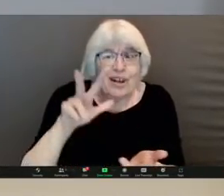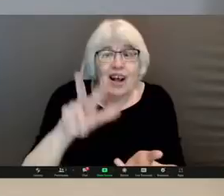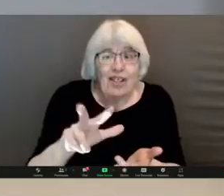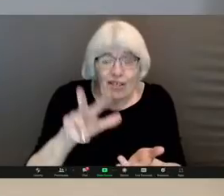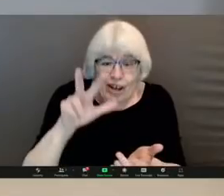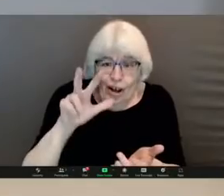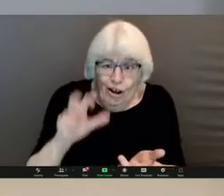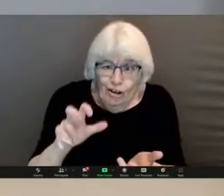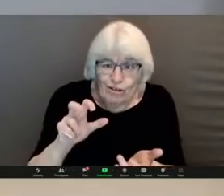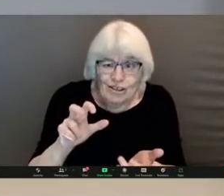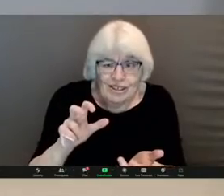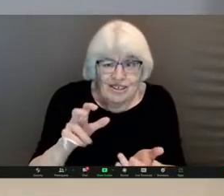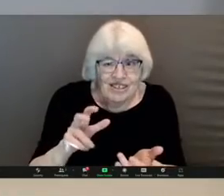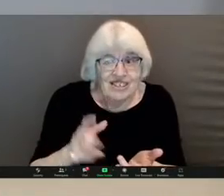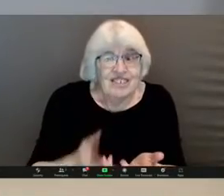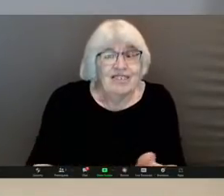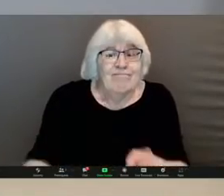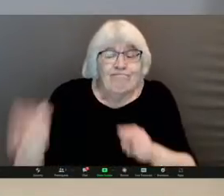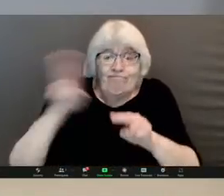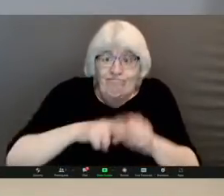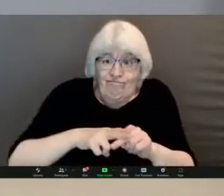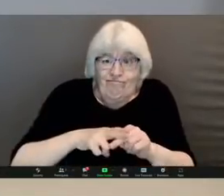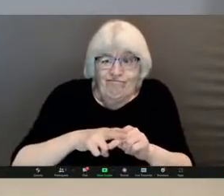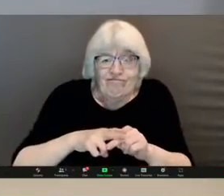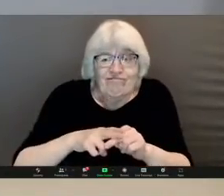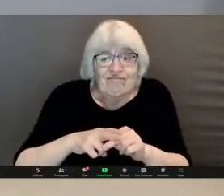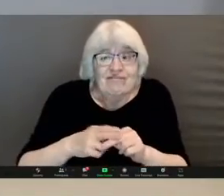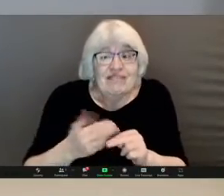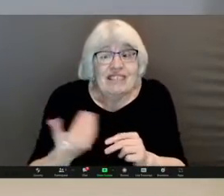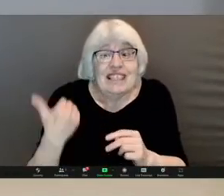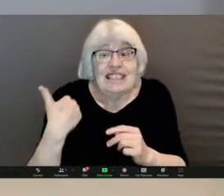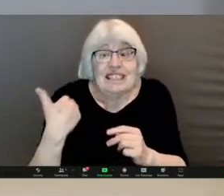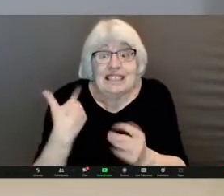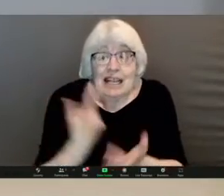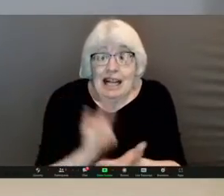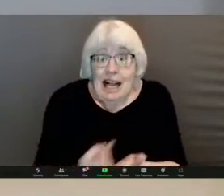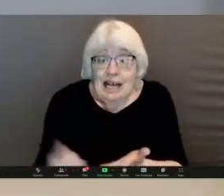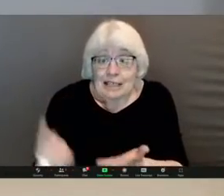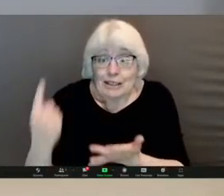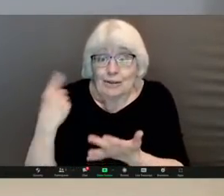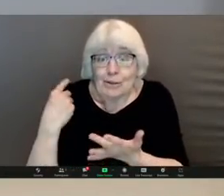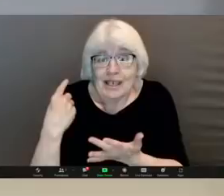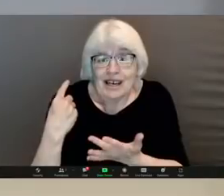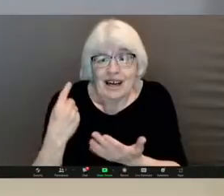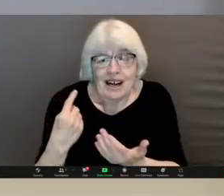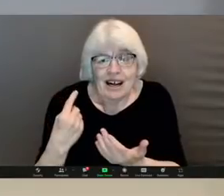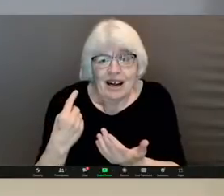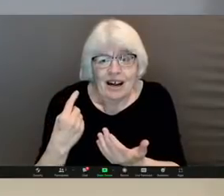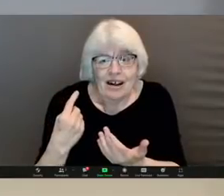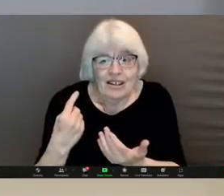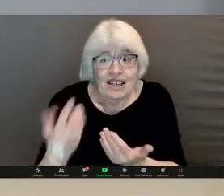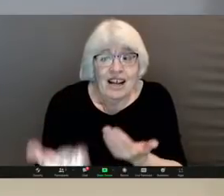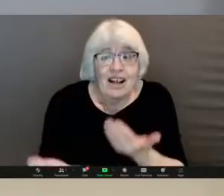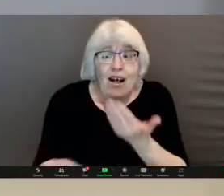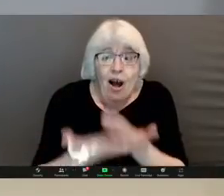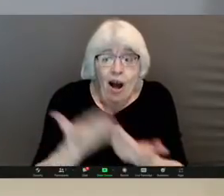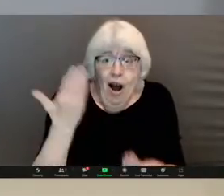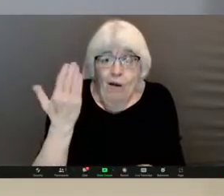the last week, we did almost 14,000 point-of-care rapid tests, which were